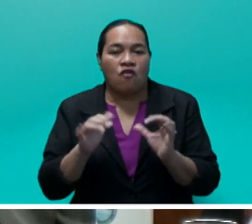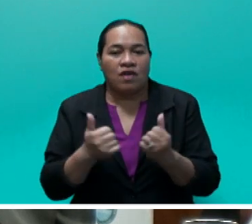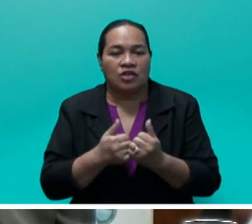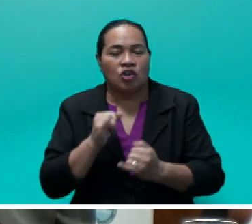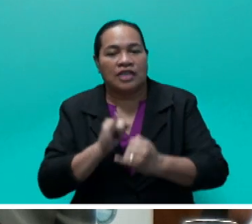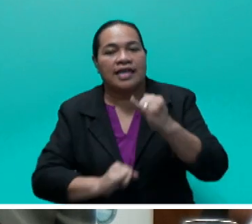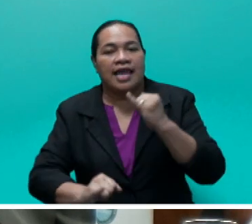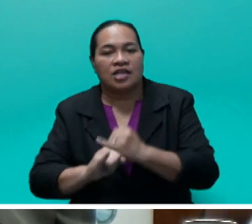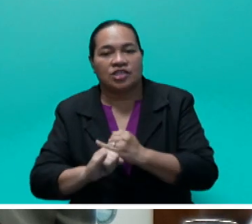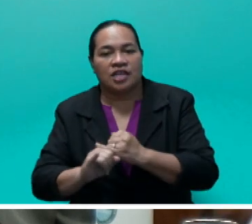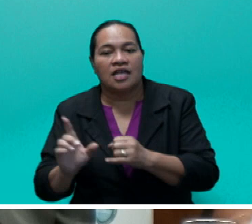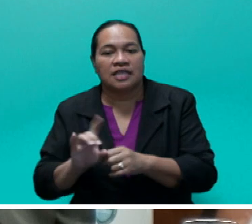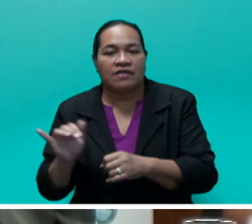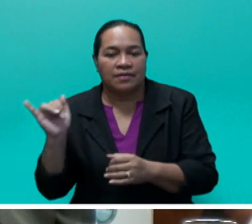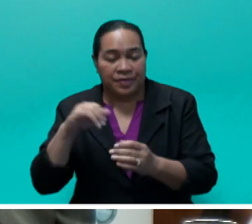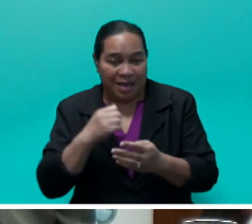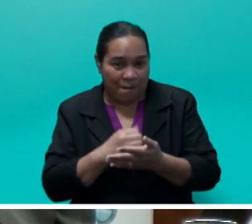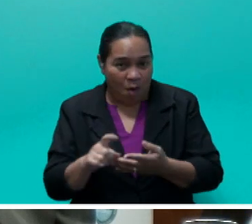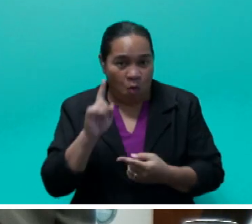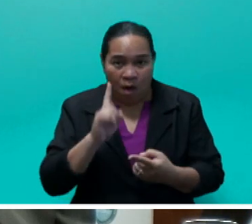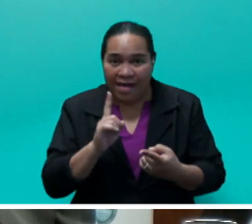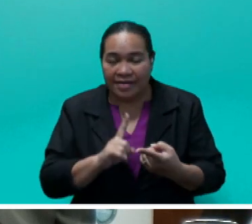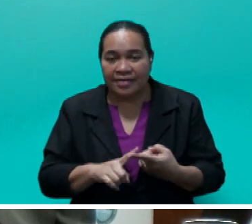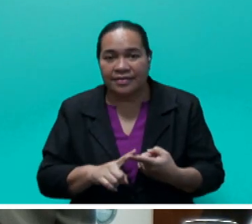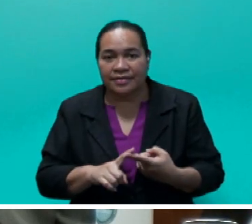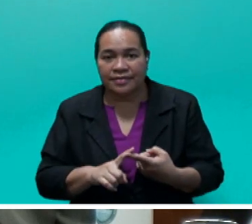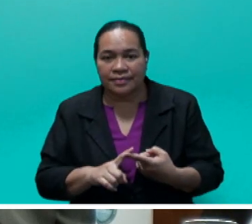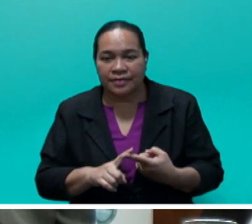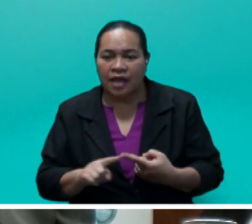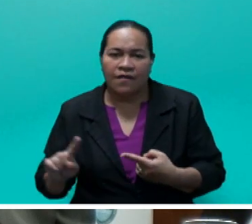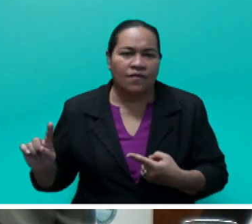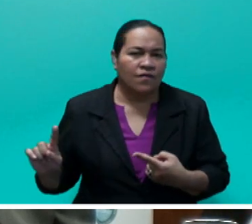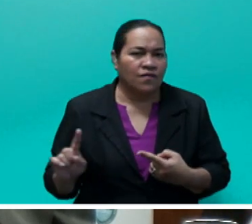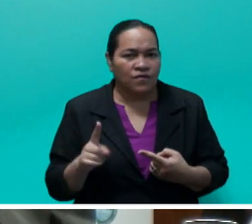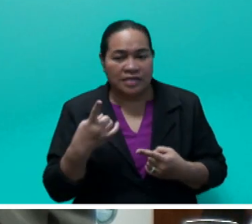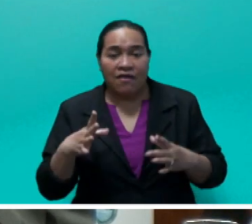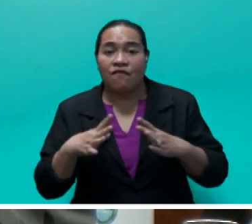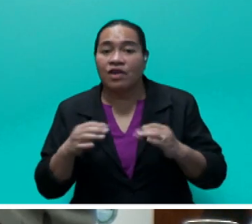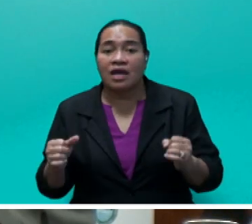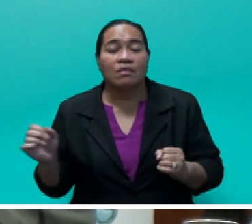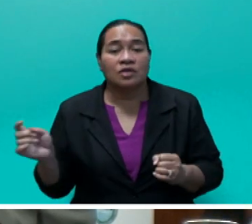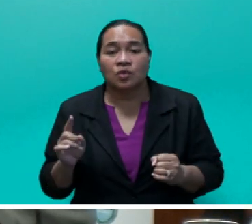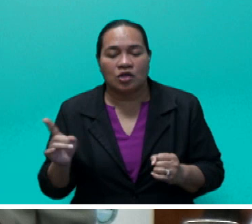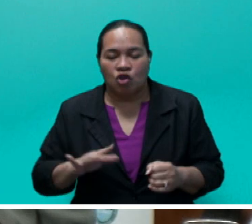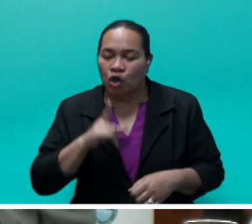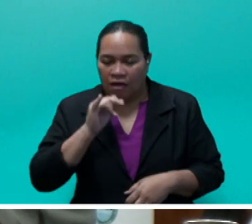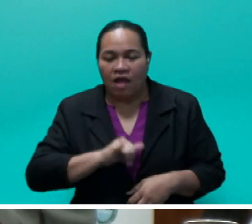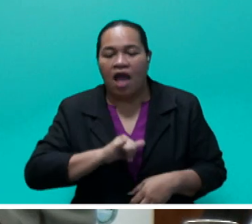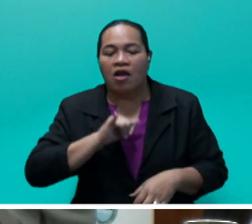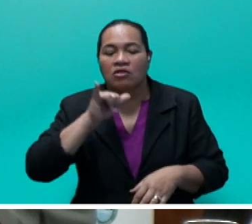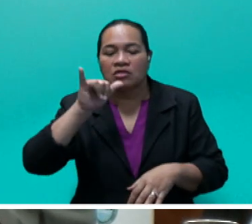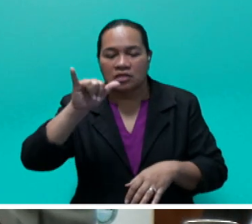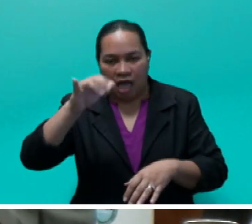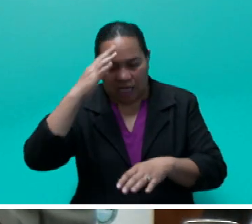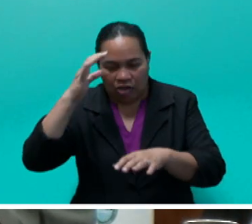Aviation. Number 1 is the first freedom, fly across a country without